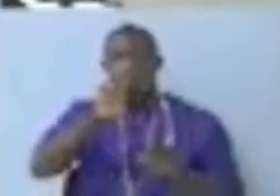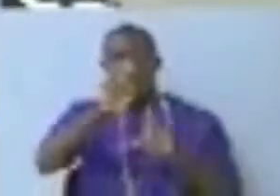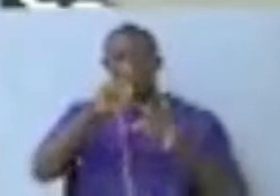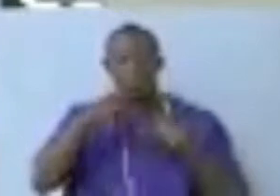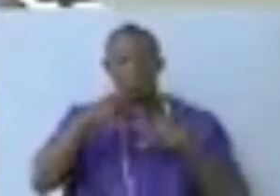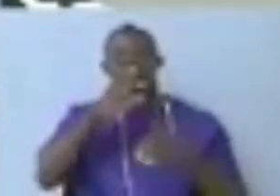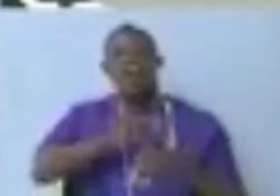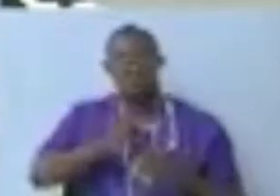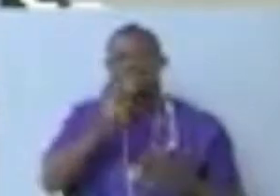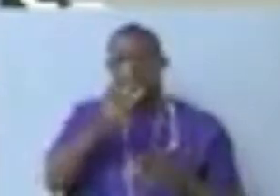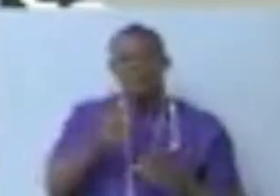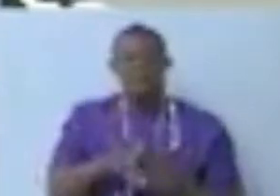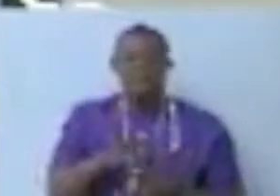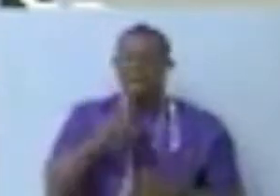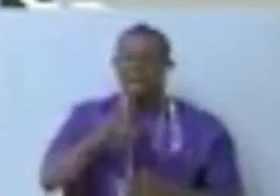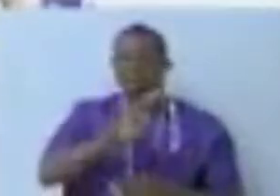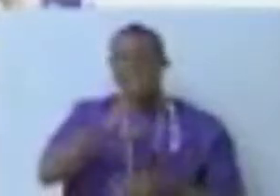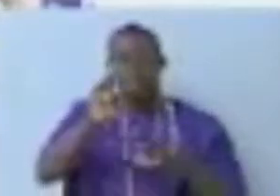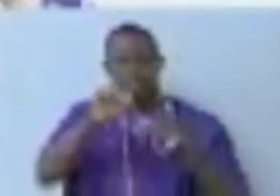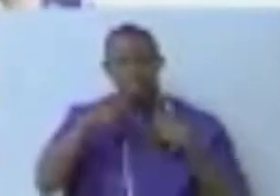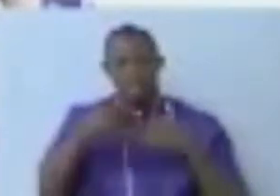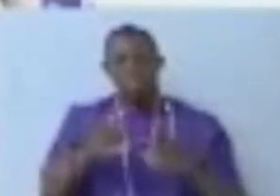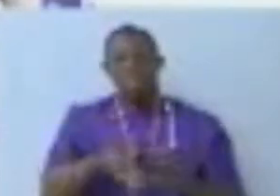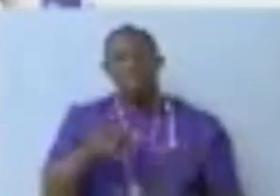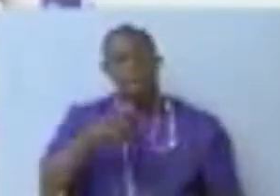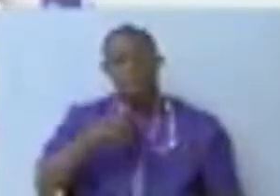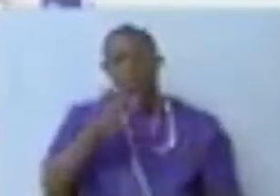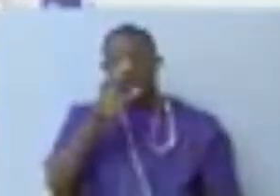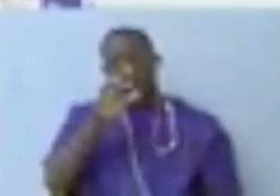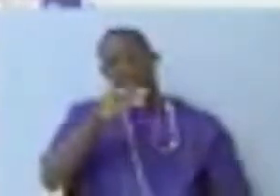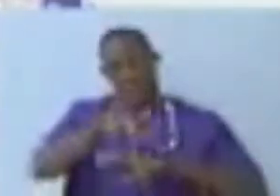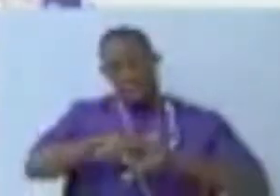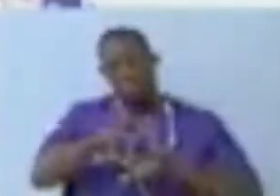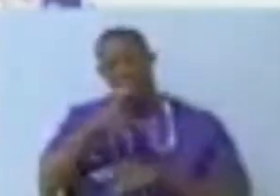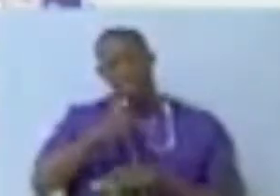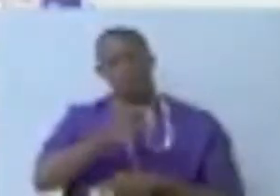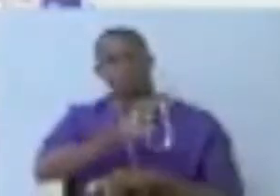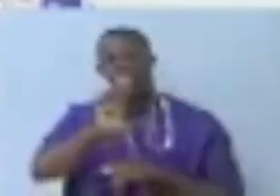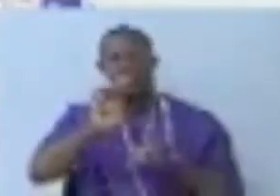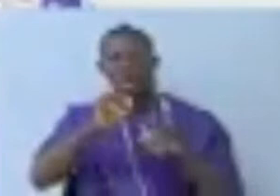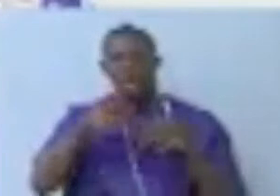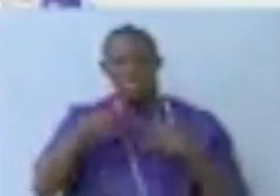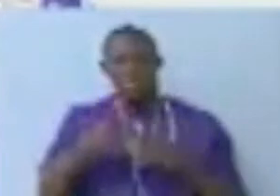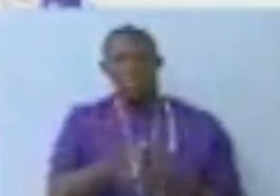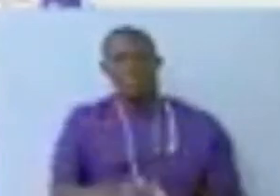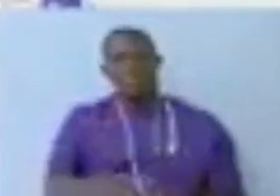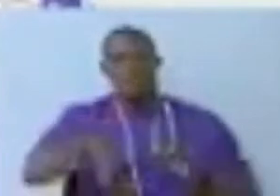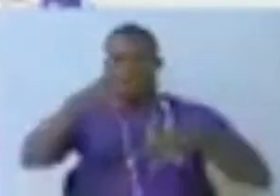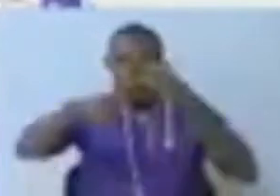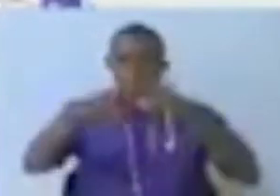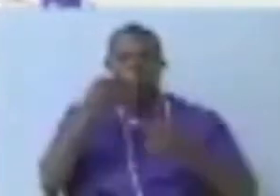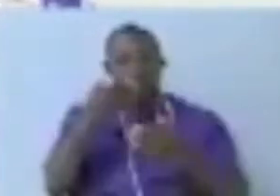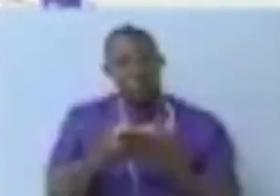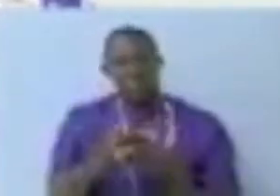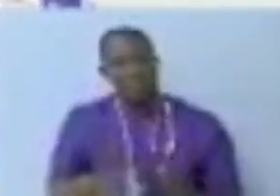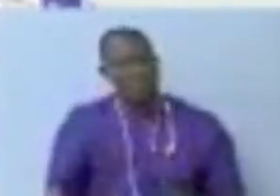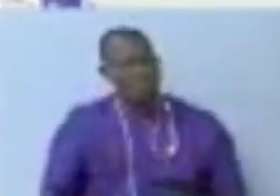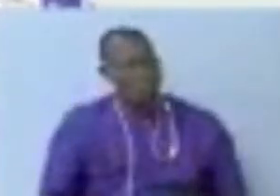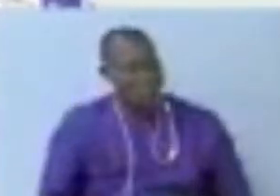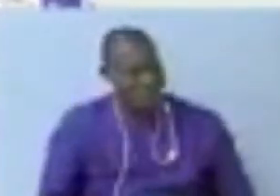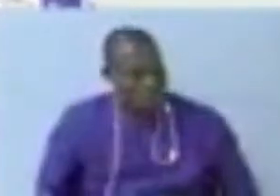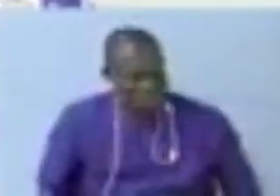I did not say Mansong. I said I do not agree. Okay. Proceed, please. Mansong.